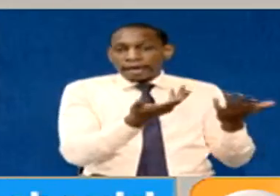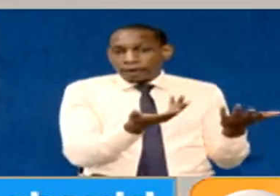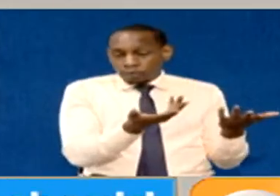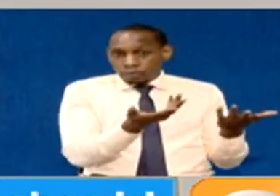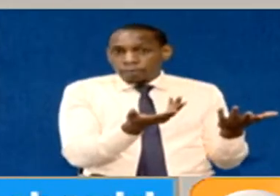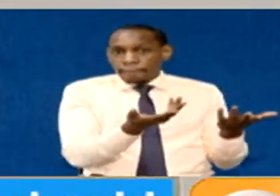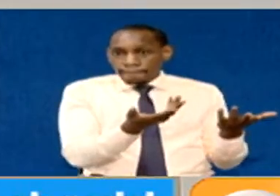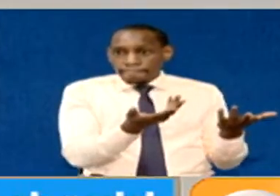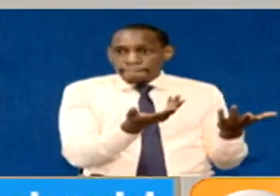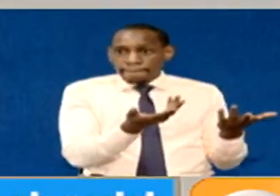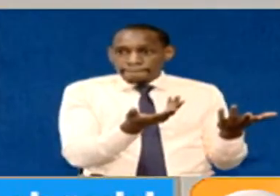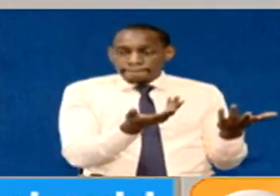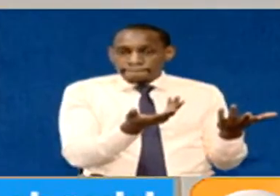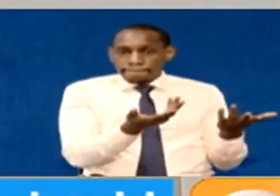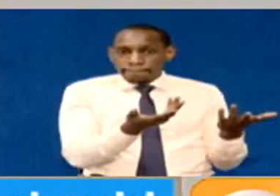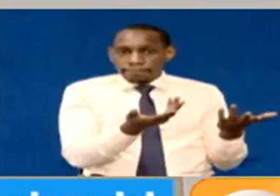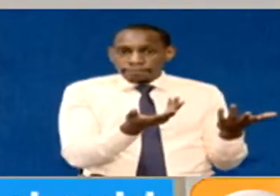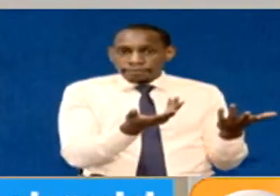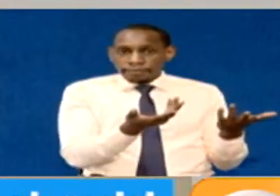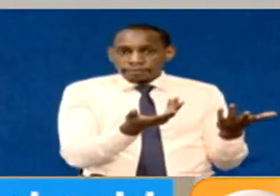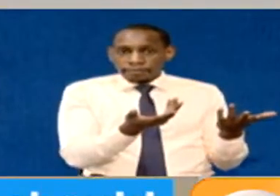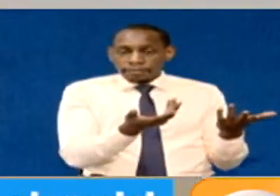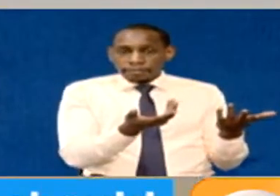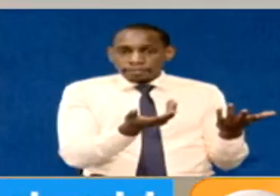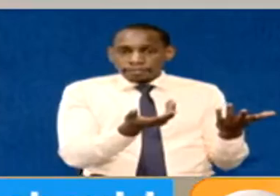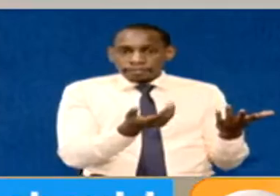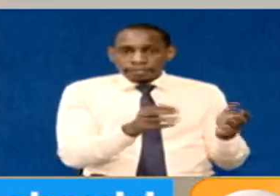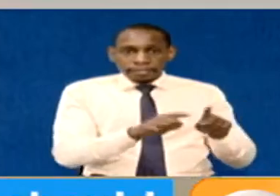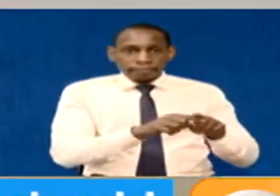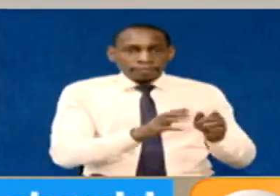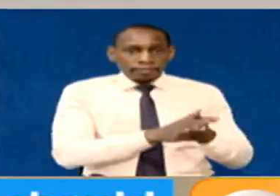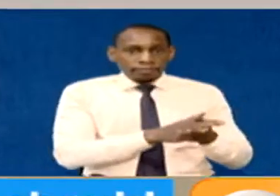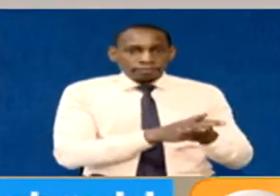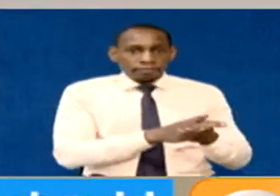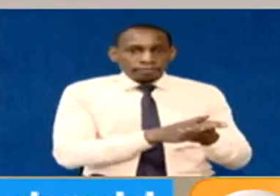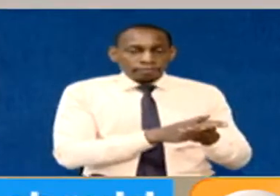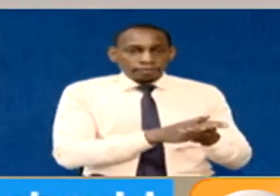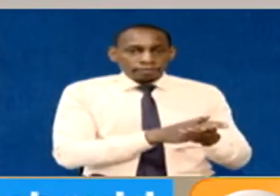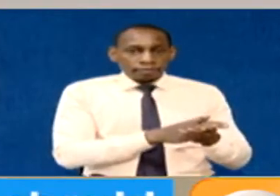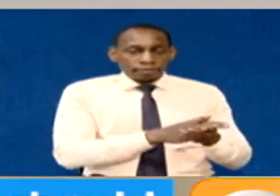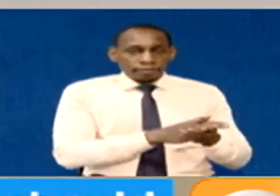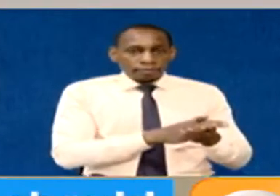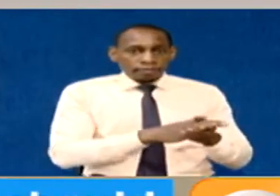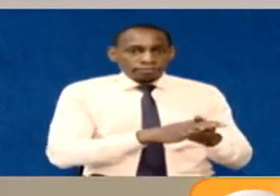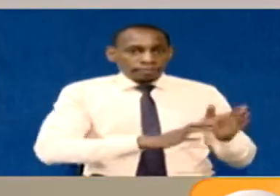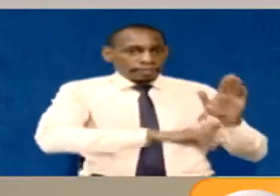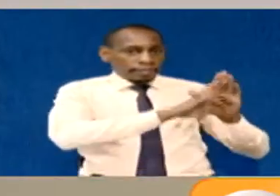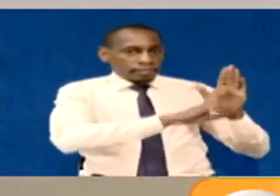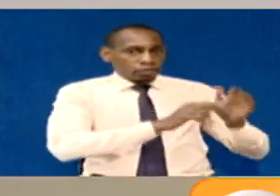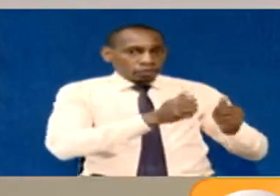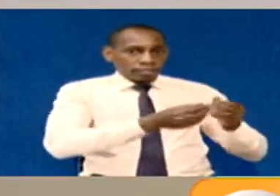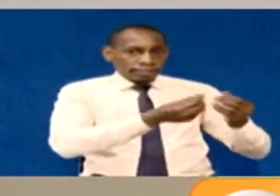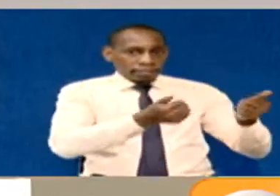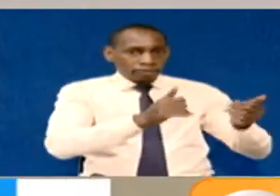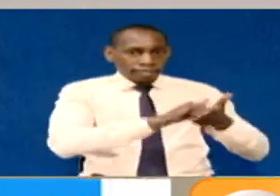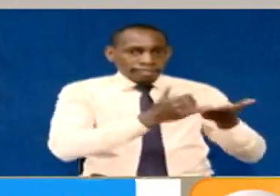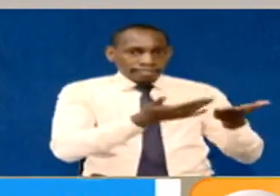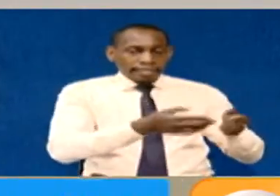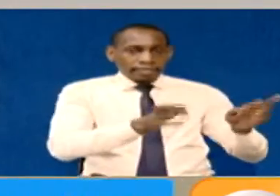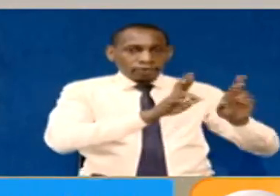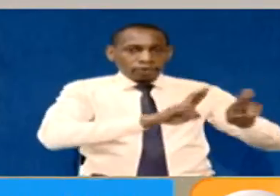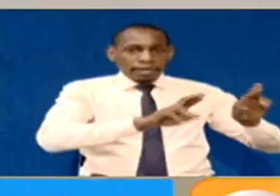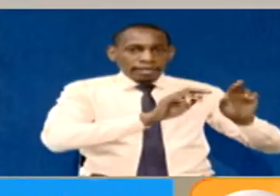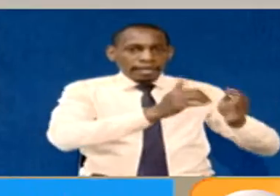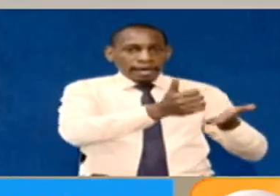resolved? And what is this threshold of resolving them that has come now, such that they are now ready